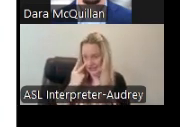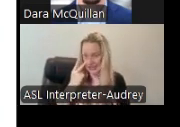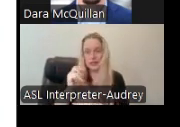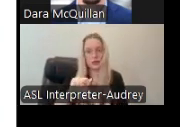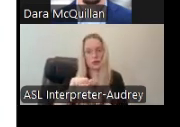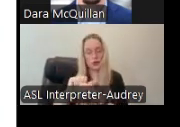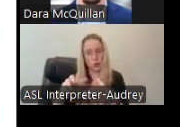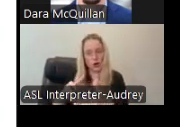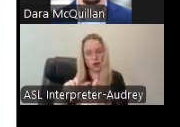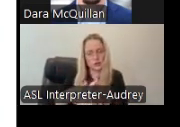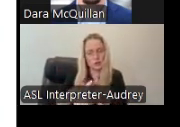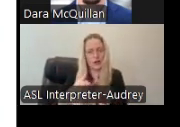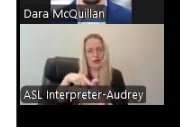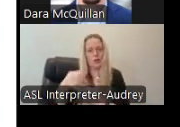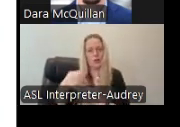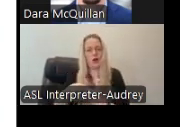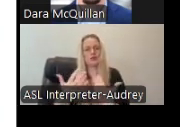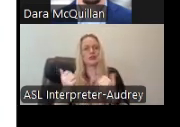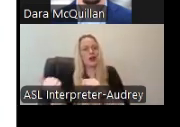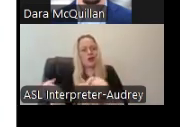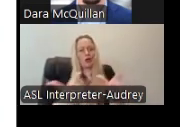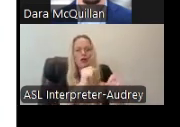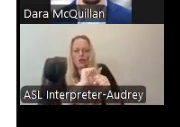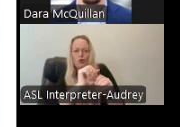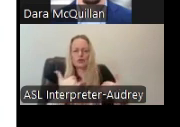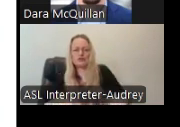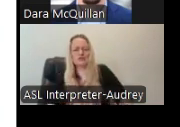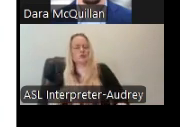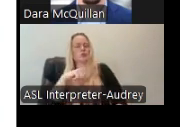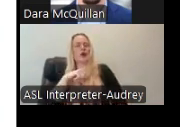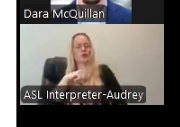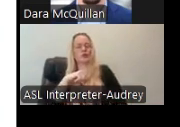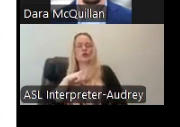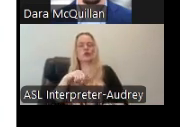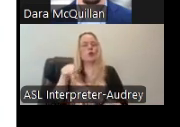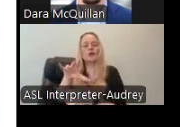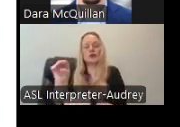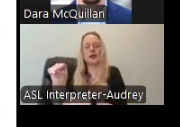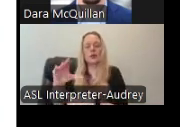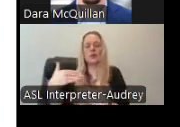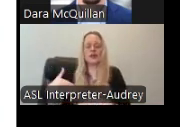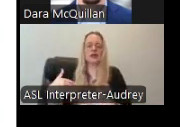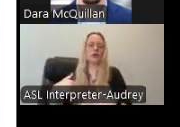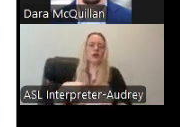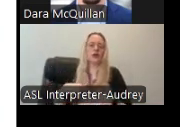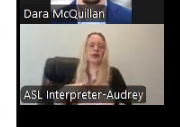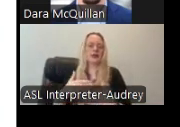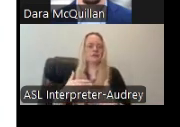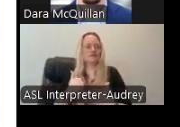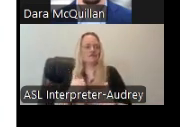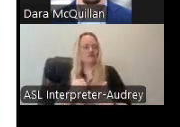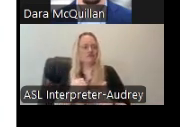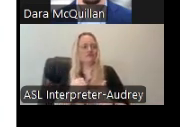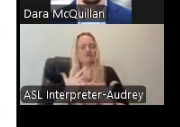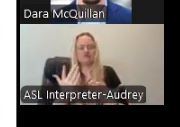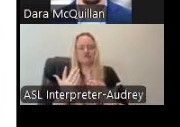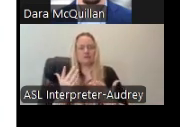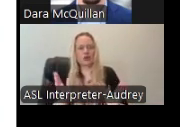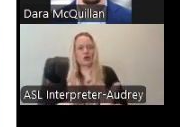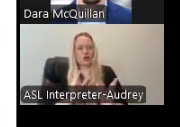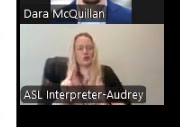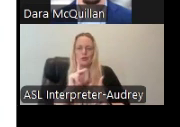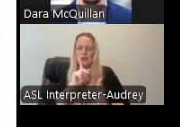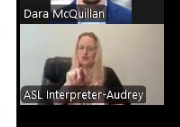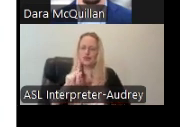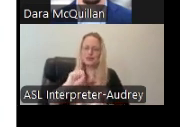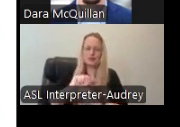and the immense pride that all have there. Silverstein Properties brings out the best in all involved. They have also had to strike